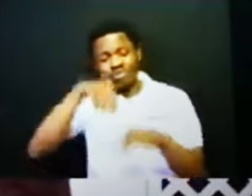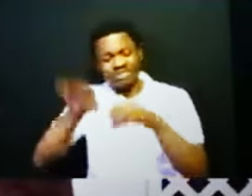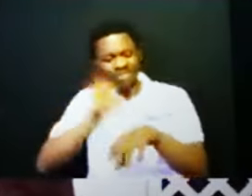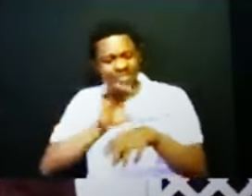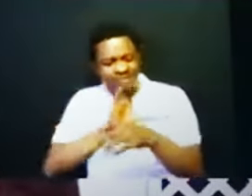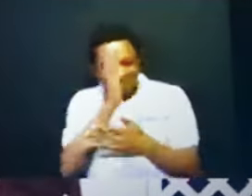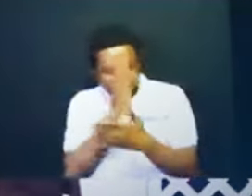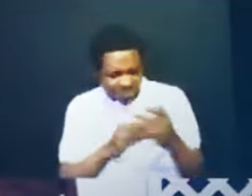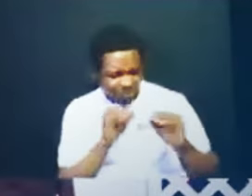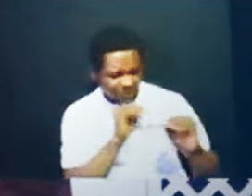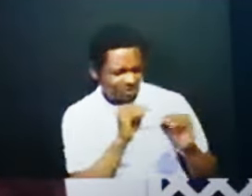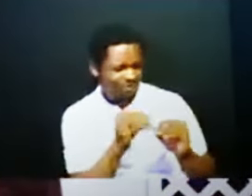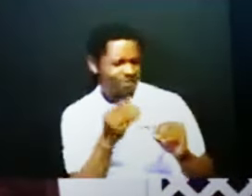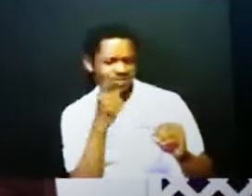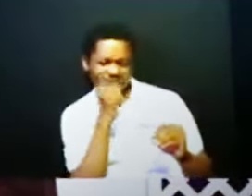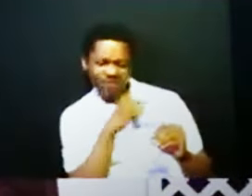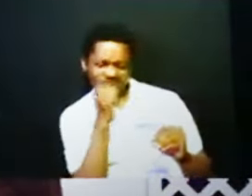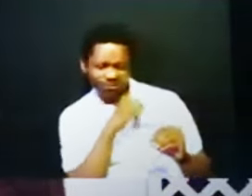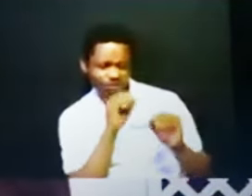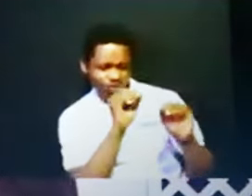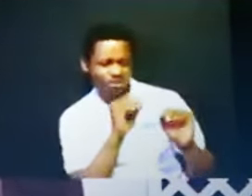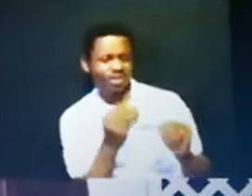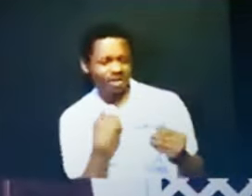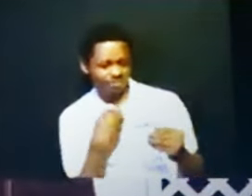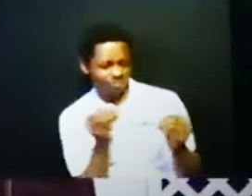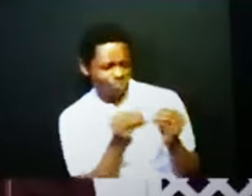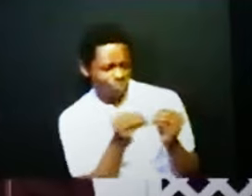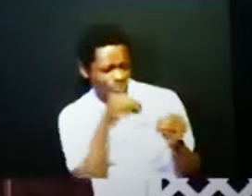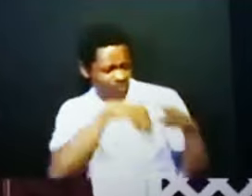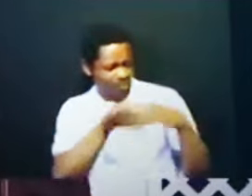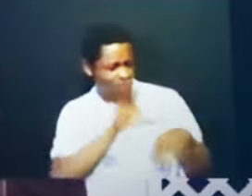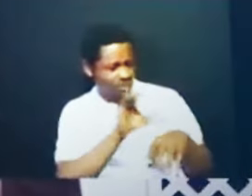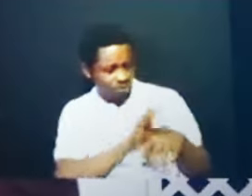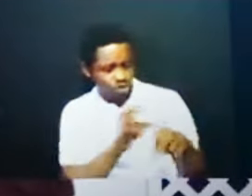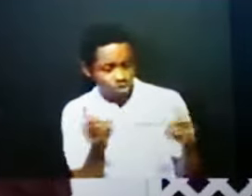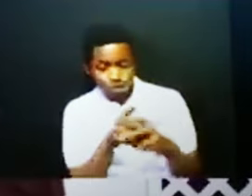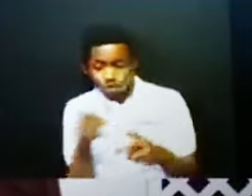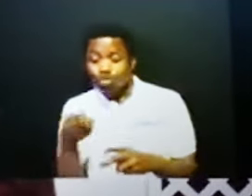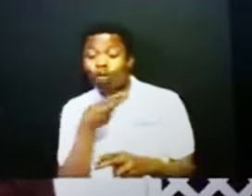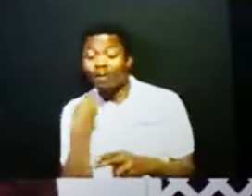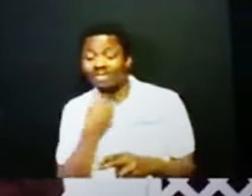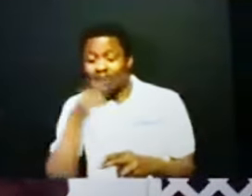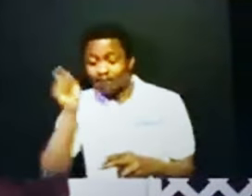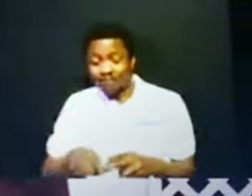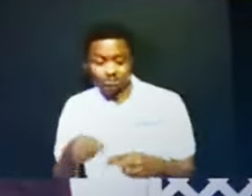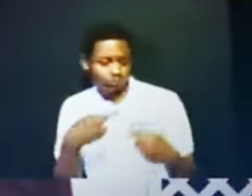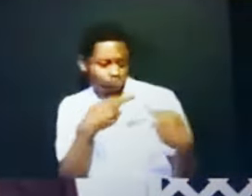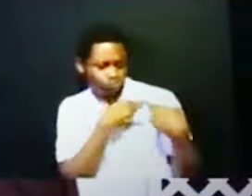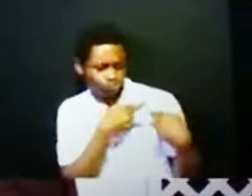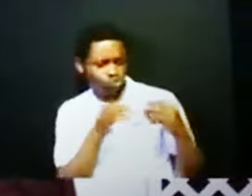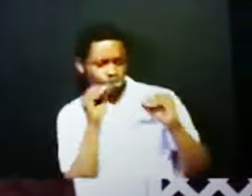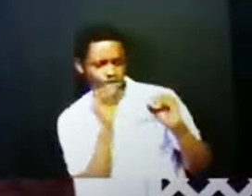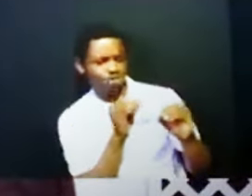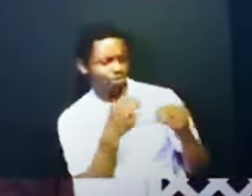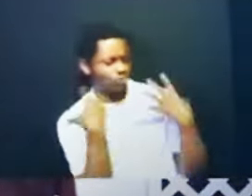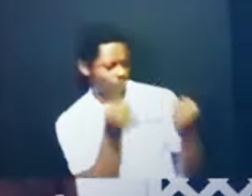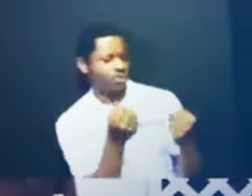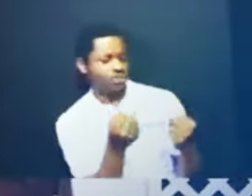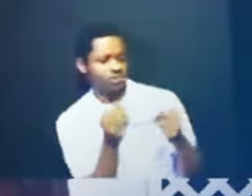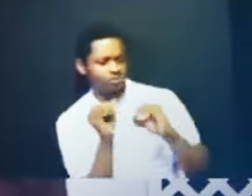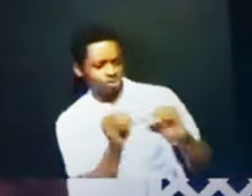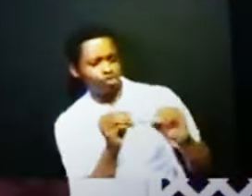doctrine. And so you, as a pastor, you must set the record straight. Teach well, so that these people will